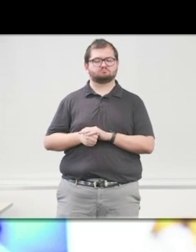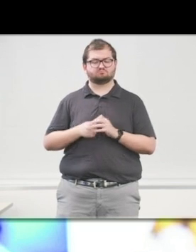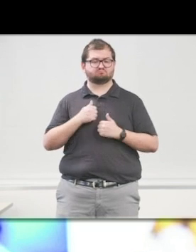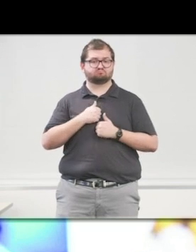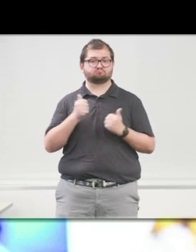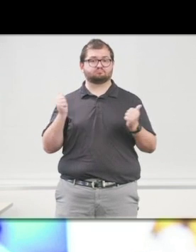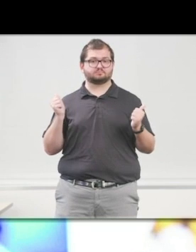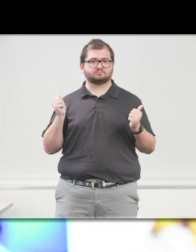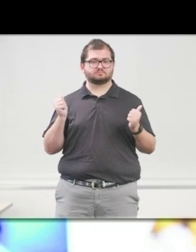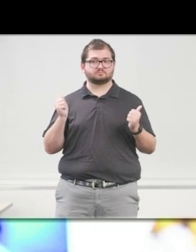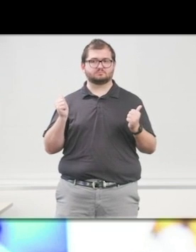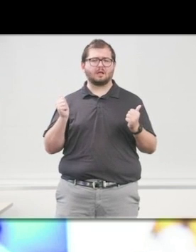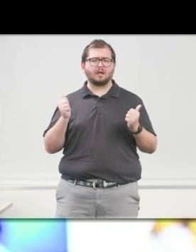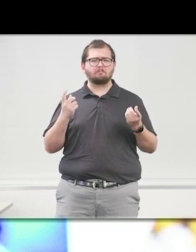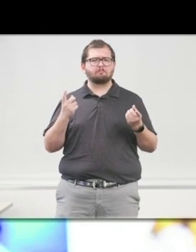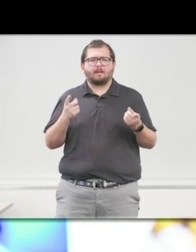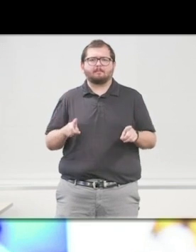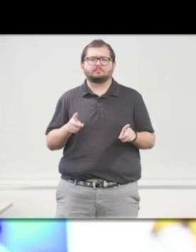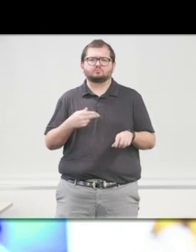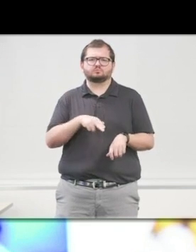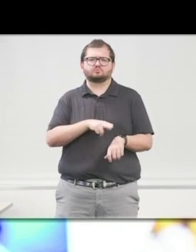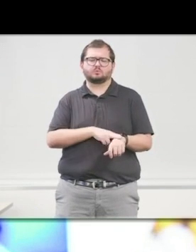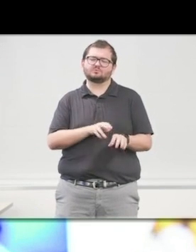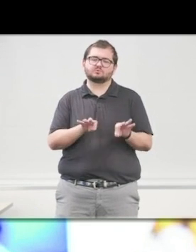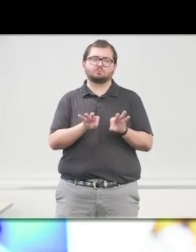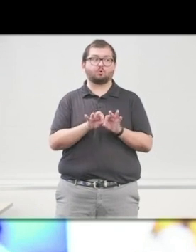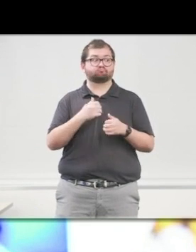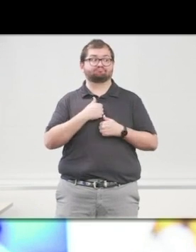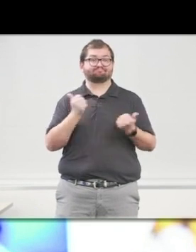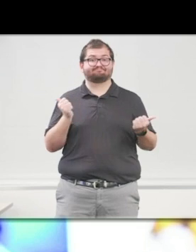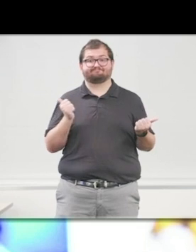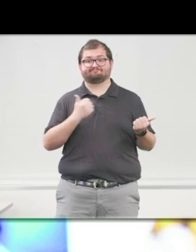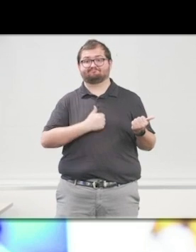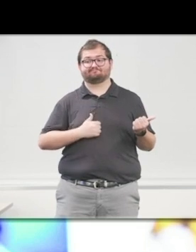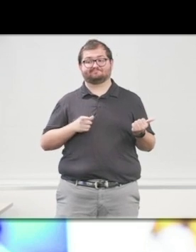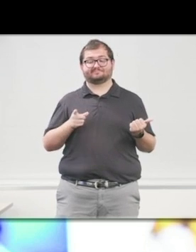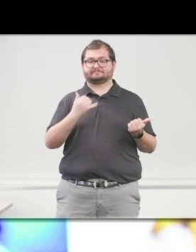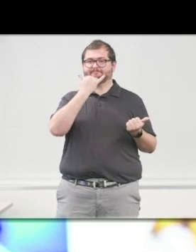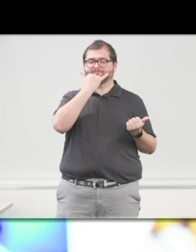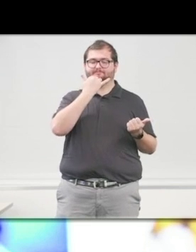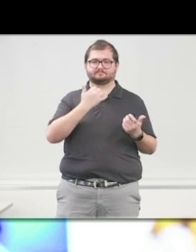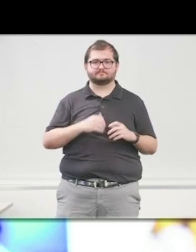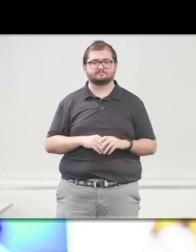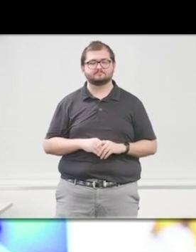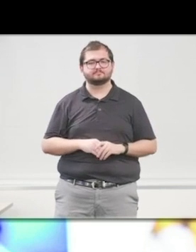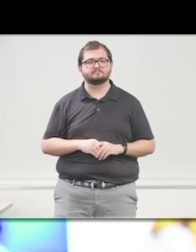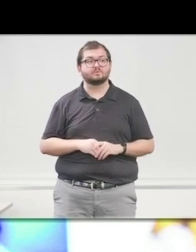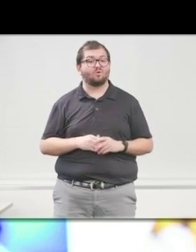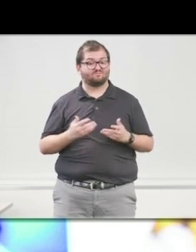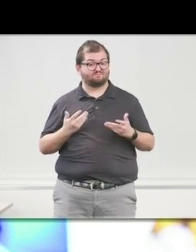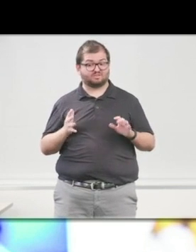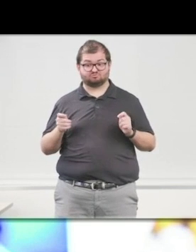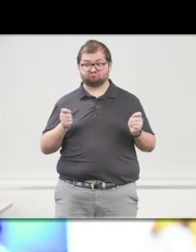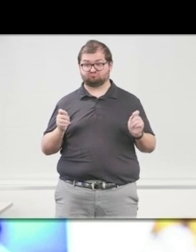because people know that it happened. So do your best to be transparent in those situations. Once everything is